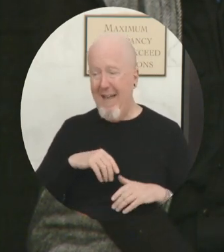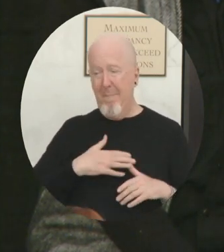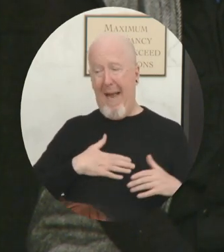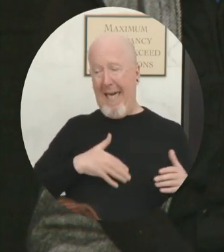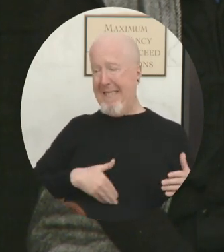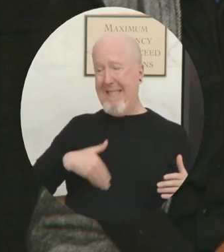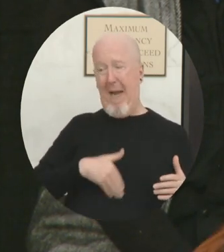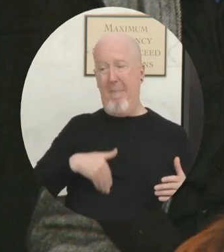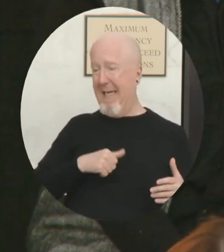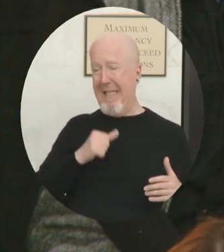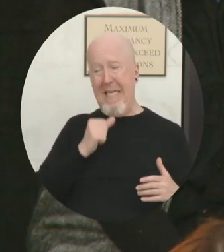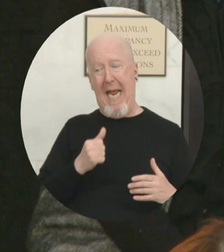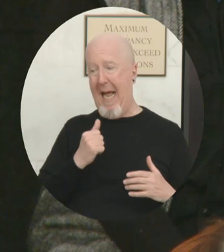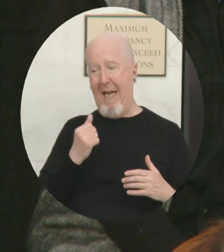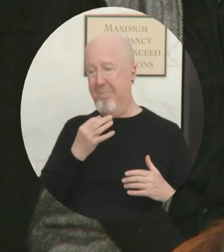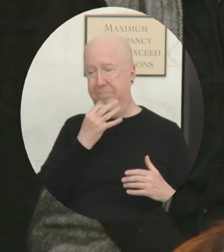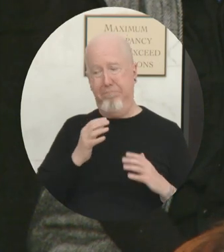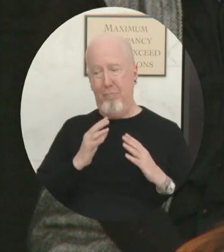stomach.